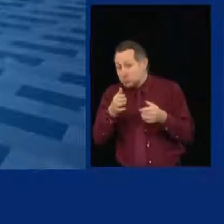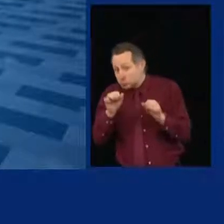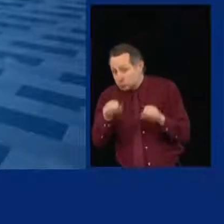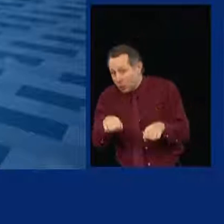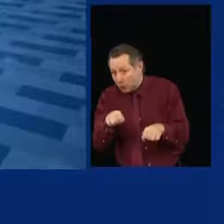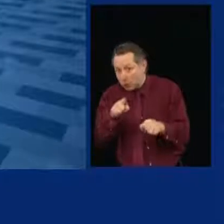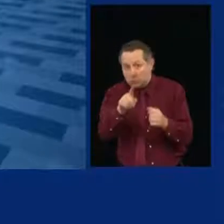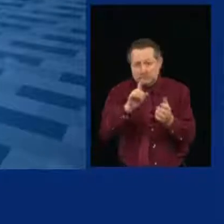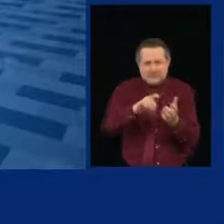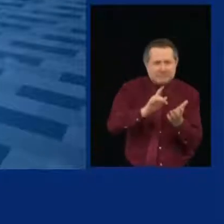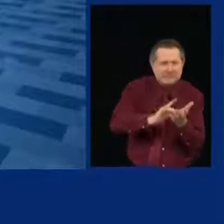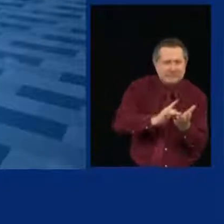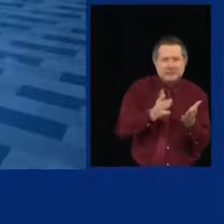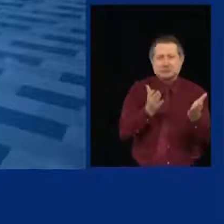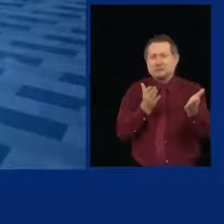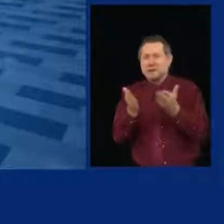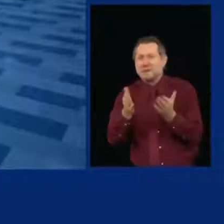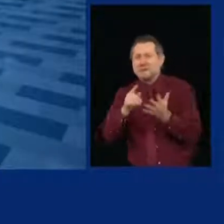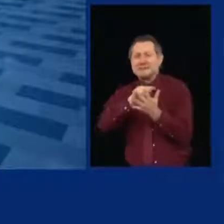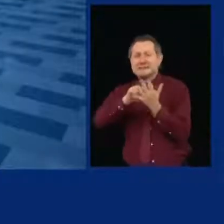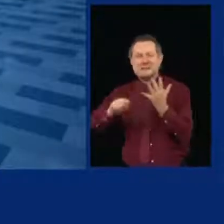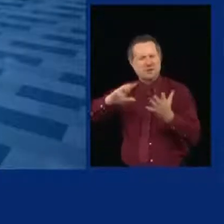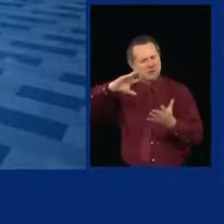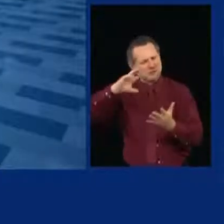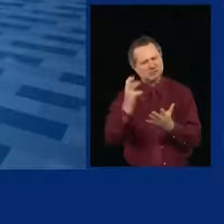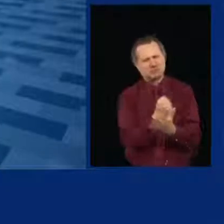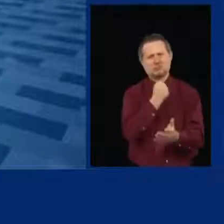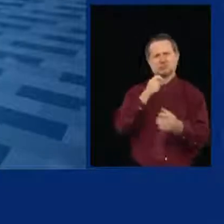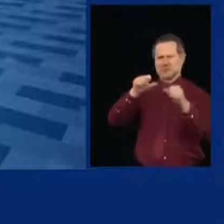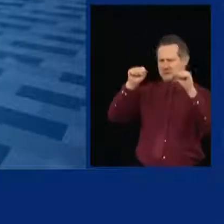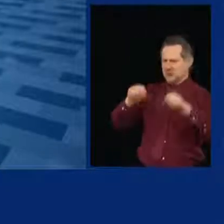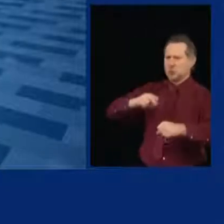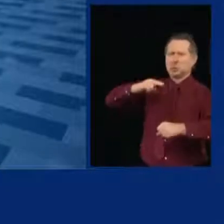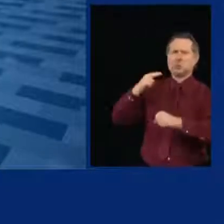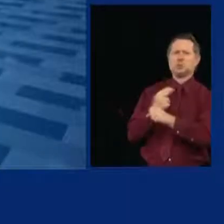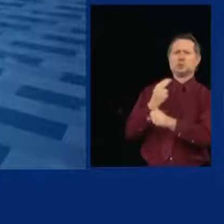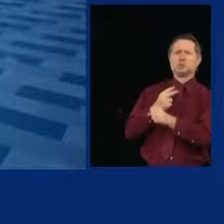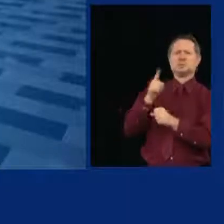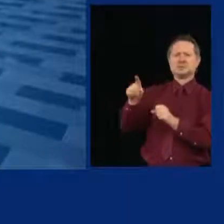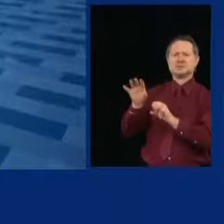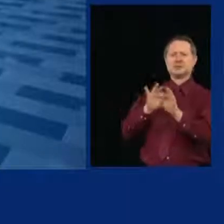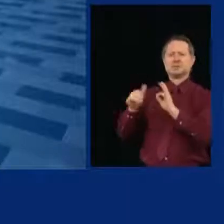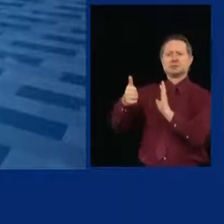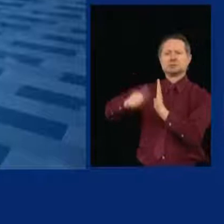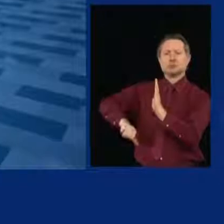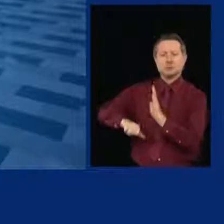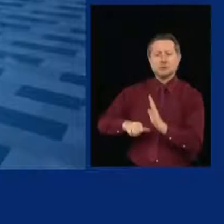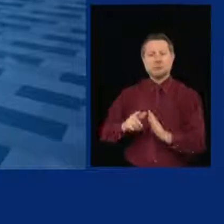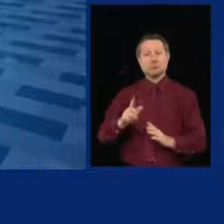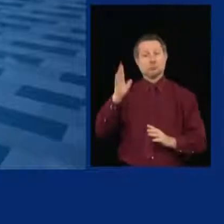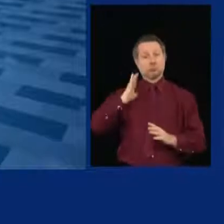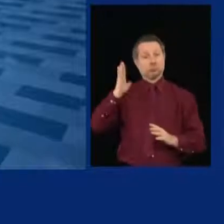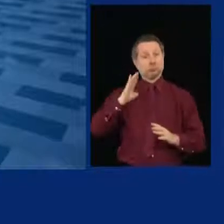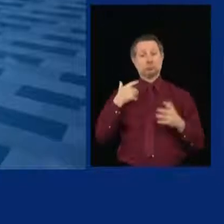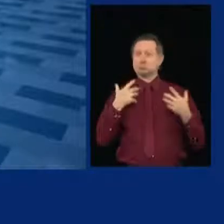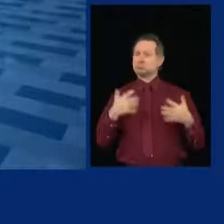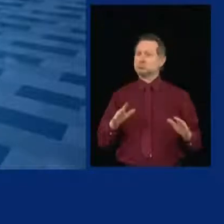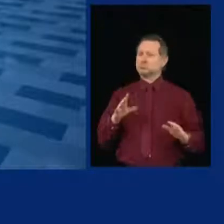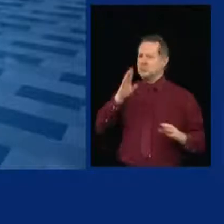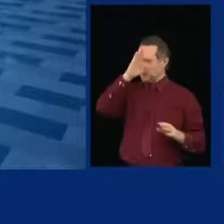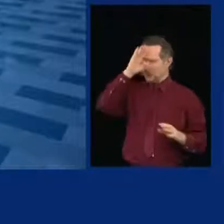getting medical services. There was a period where hospitals were dealing basically with